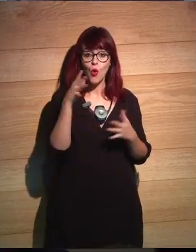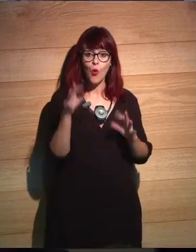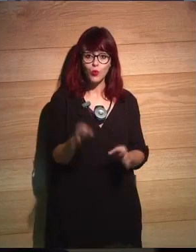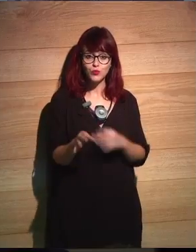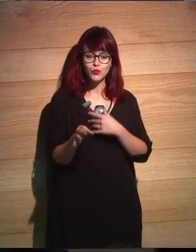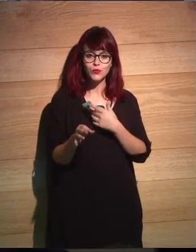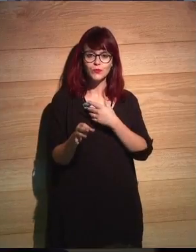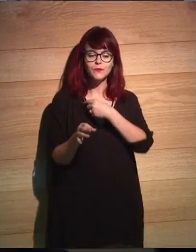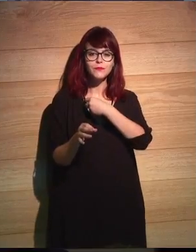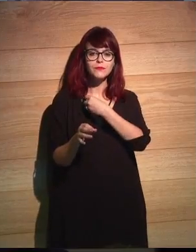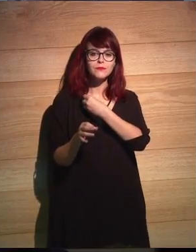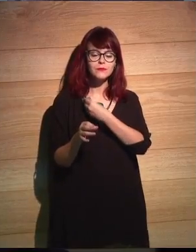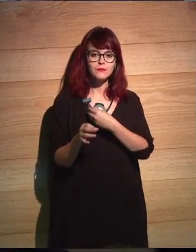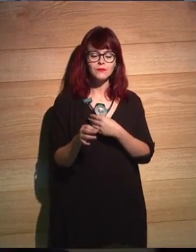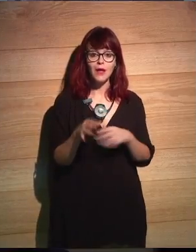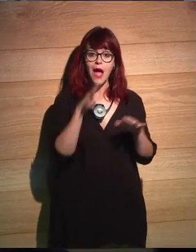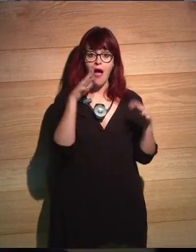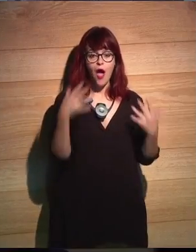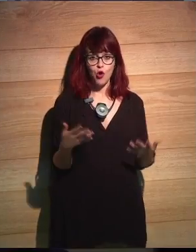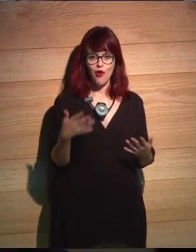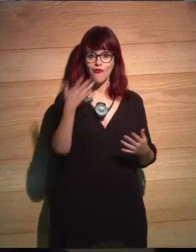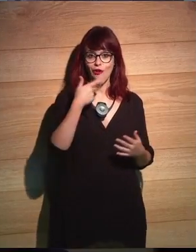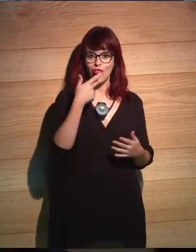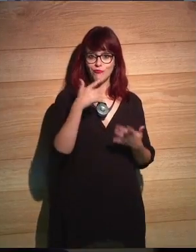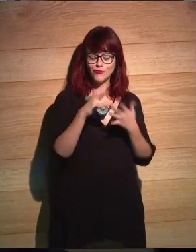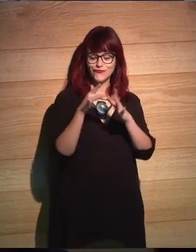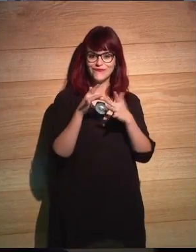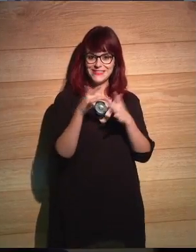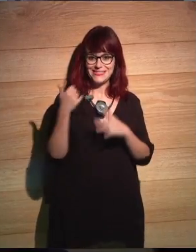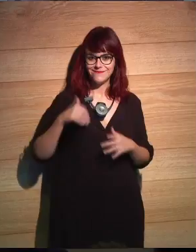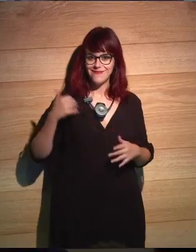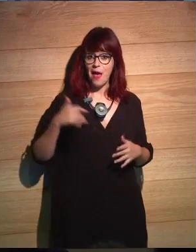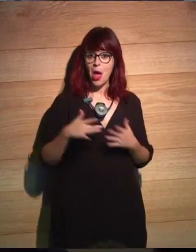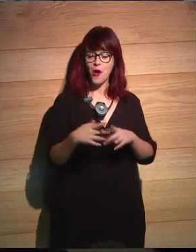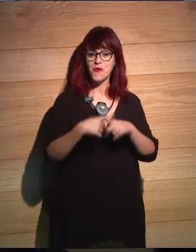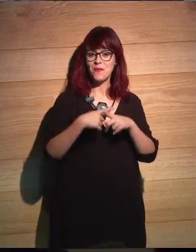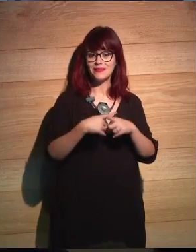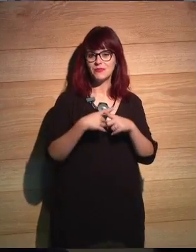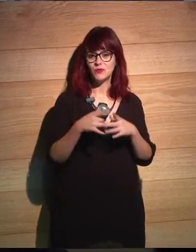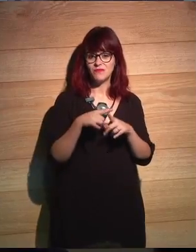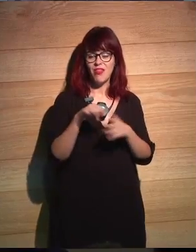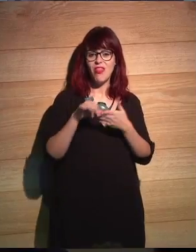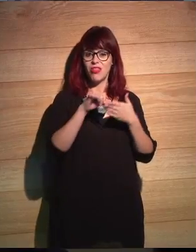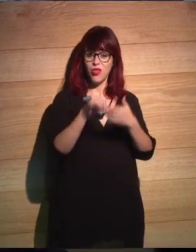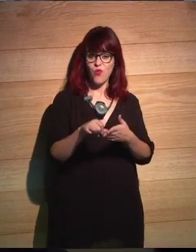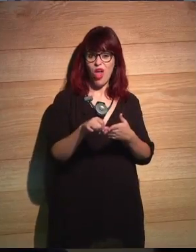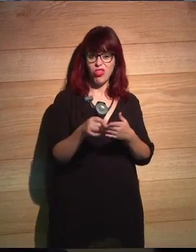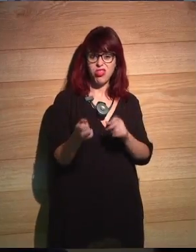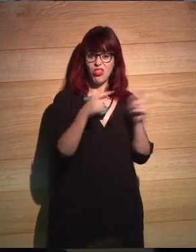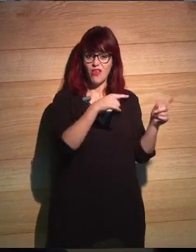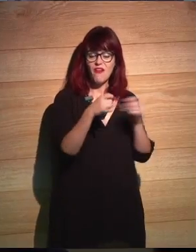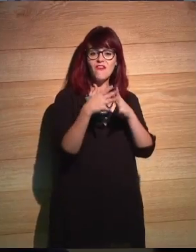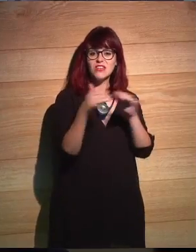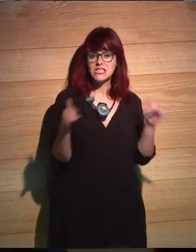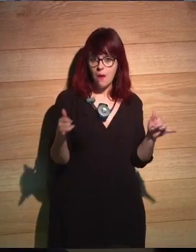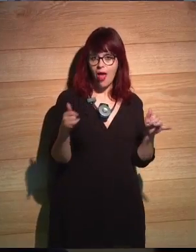century, we are witnessing a huge transformation, because we are now coming to know about each